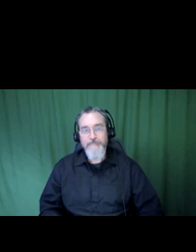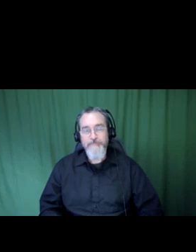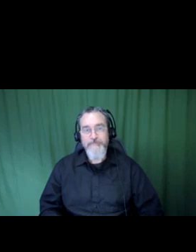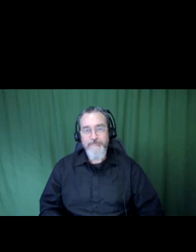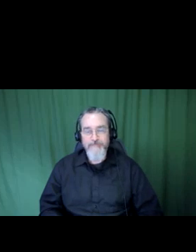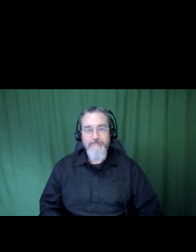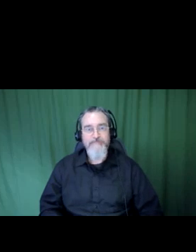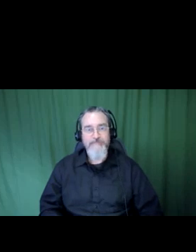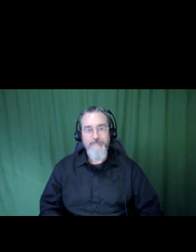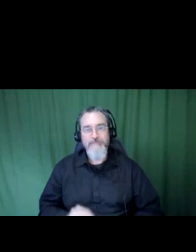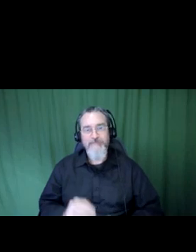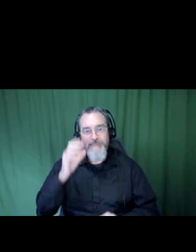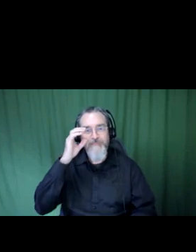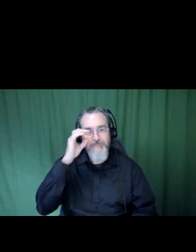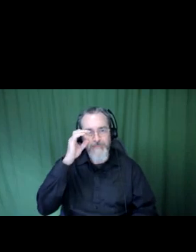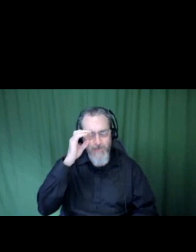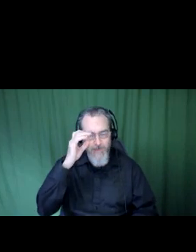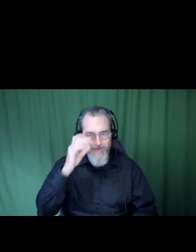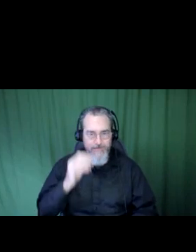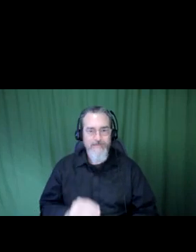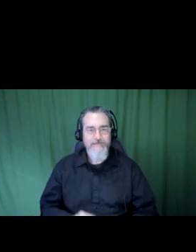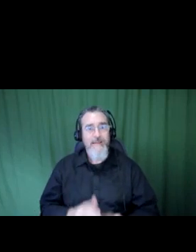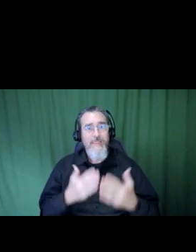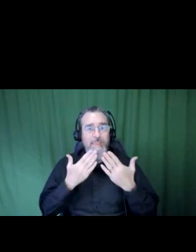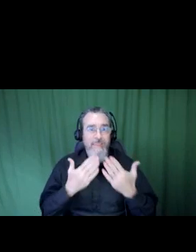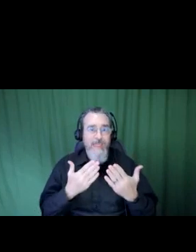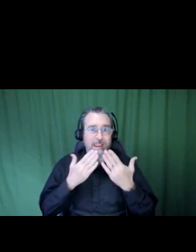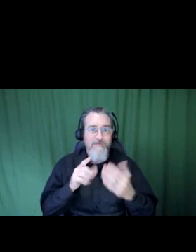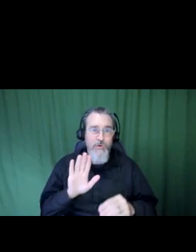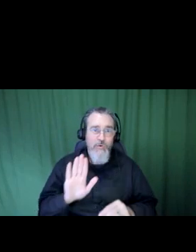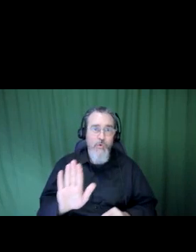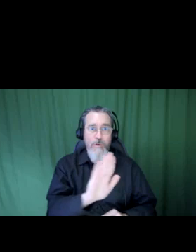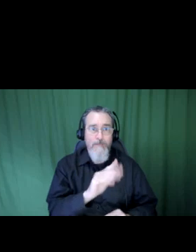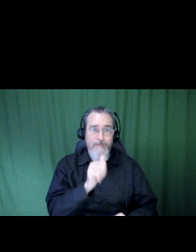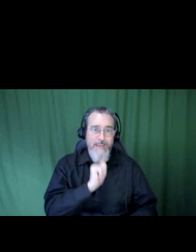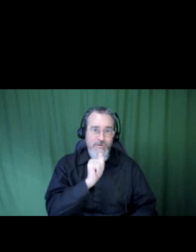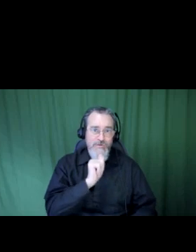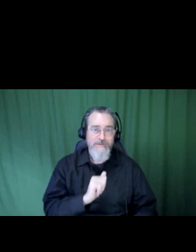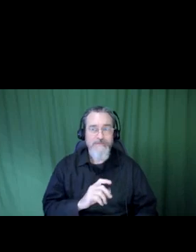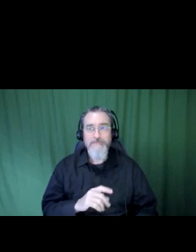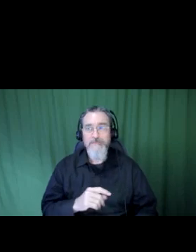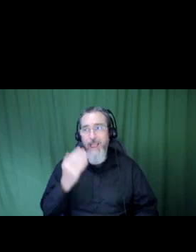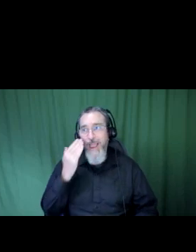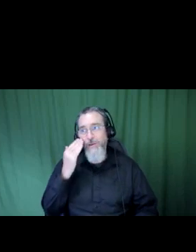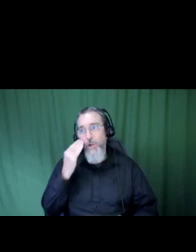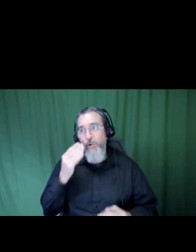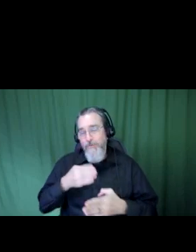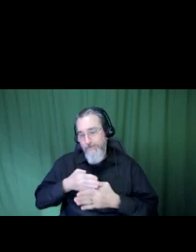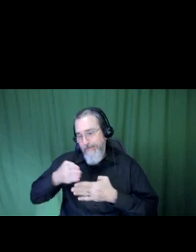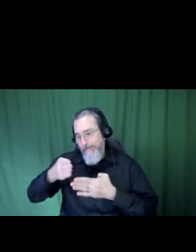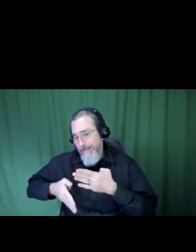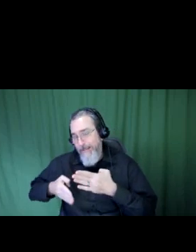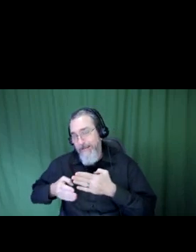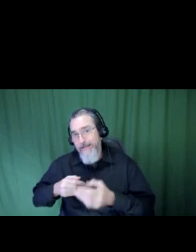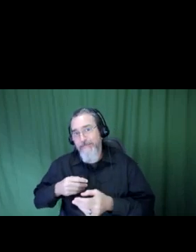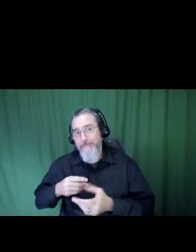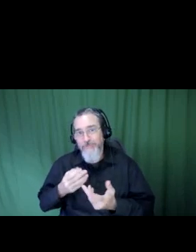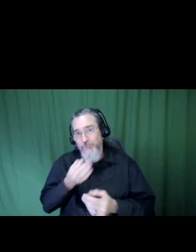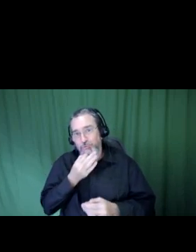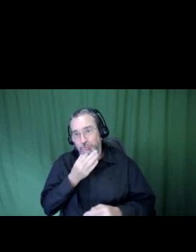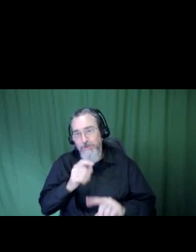so malo lava leon sa'i. Thank you for your patience and sticking around. I know this is getting towards the end. We can just move to the